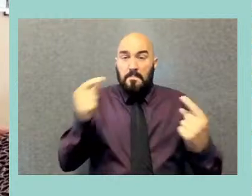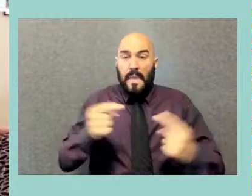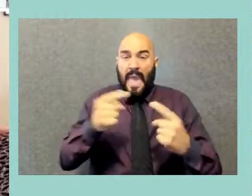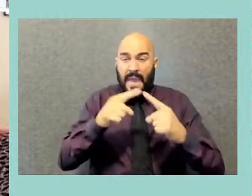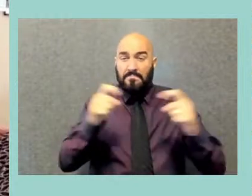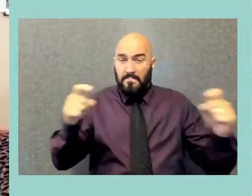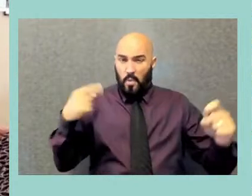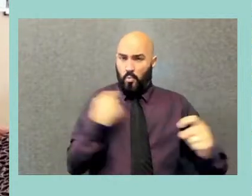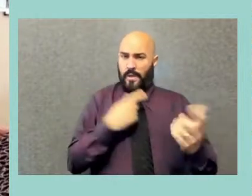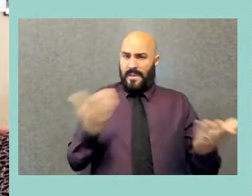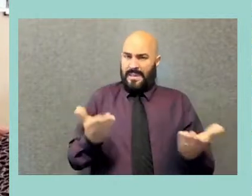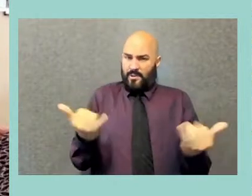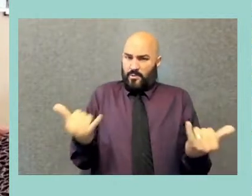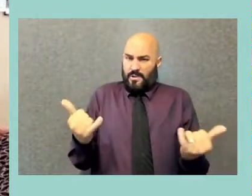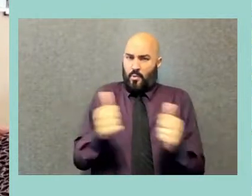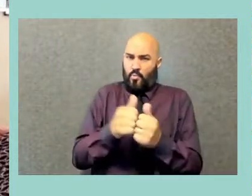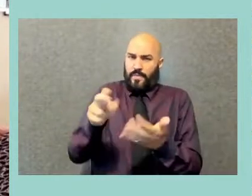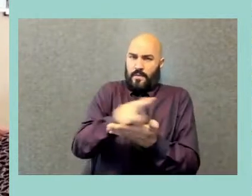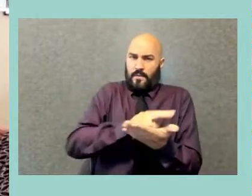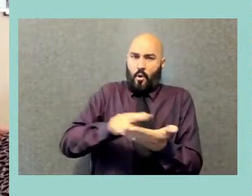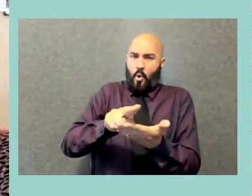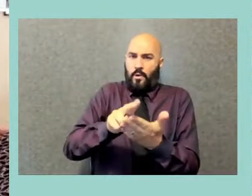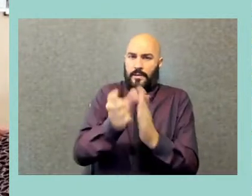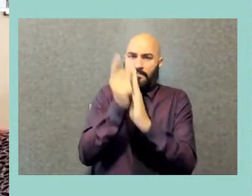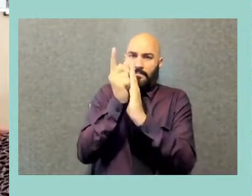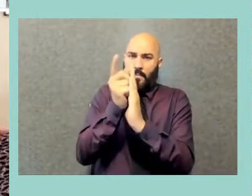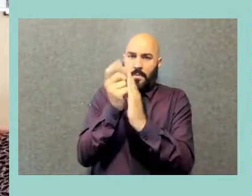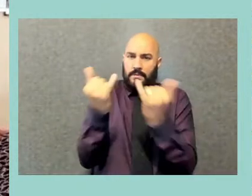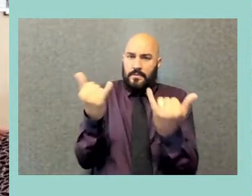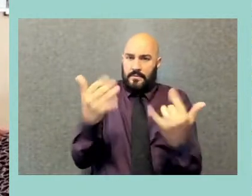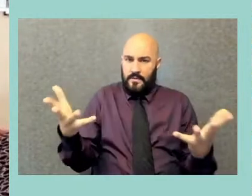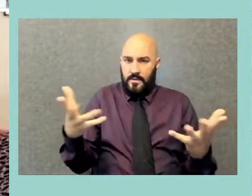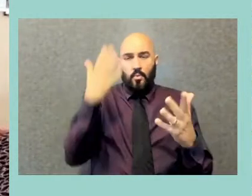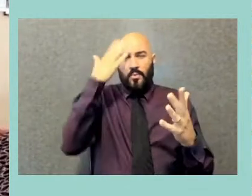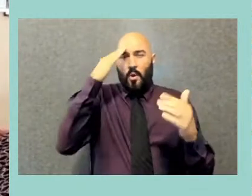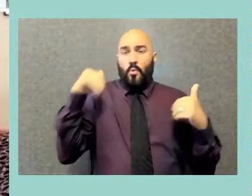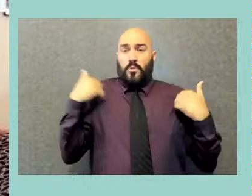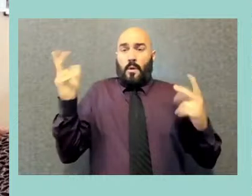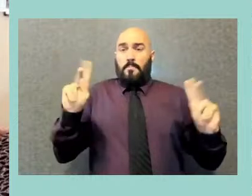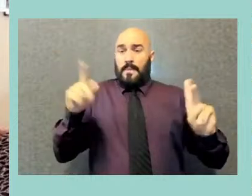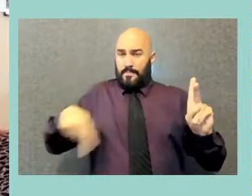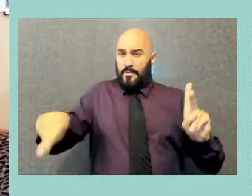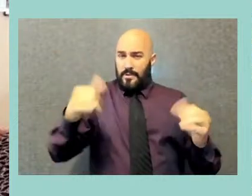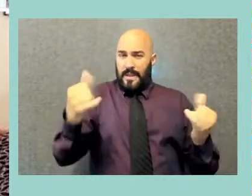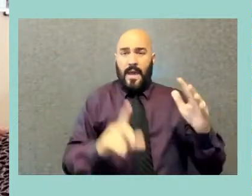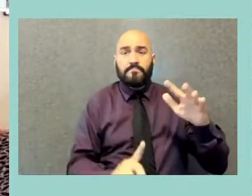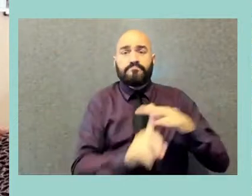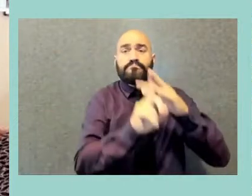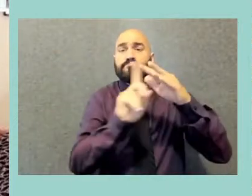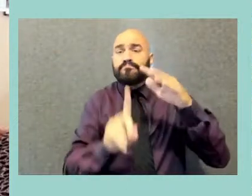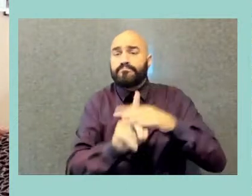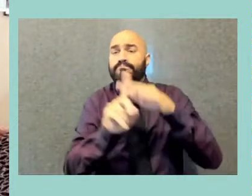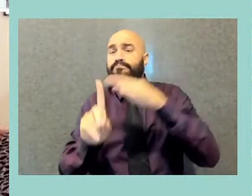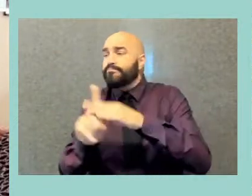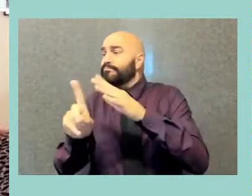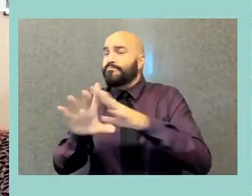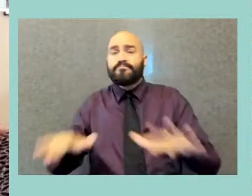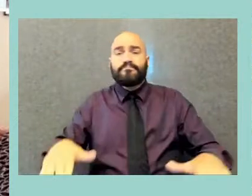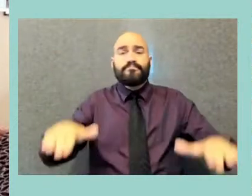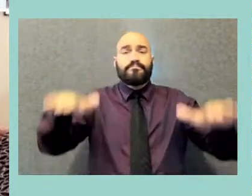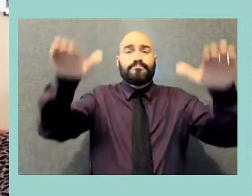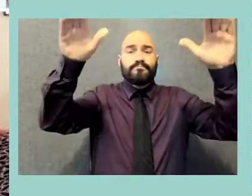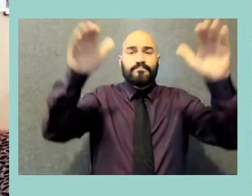We know that today's youth are springing up from the fertile soil tended to and nourished by our